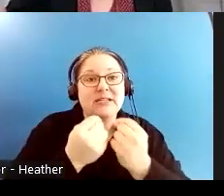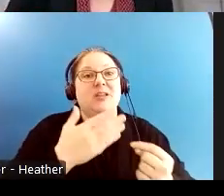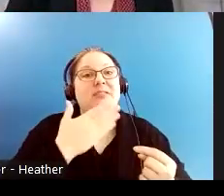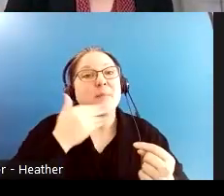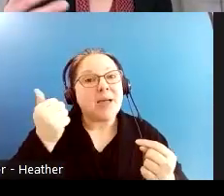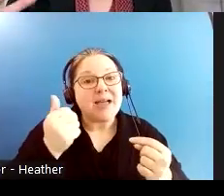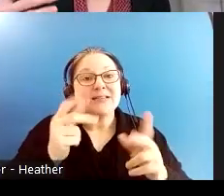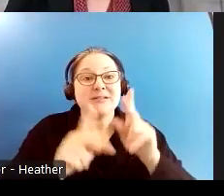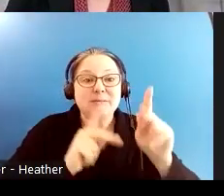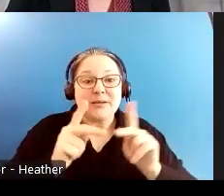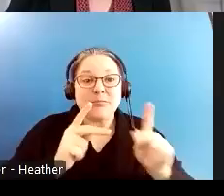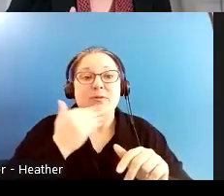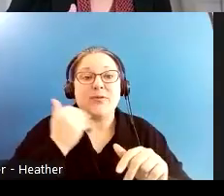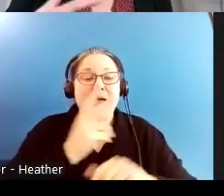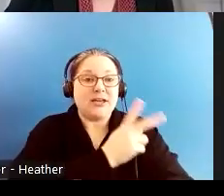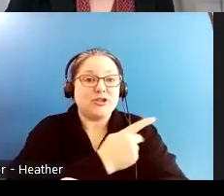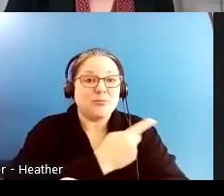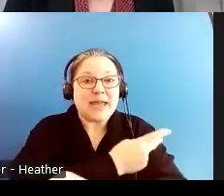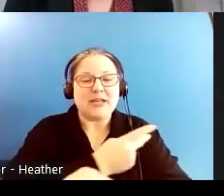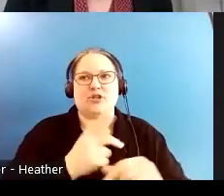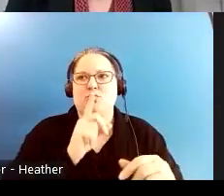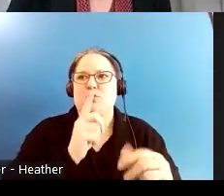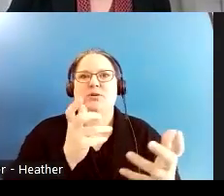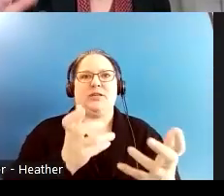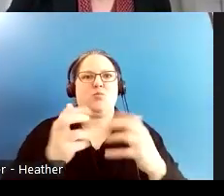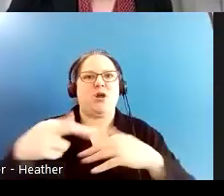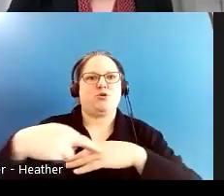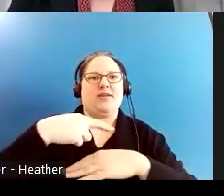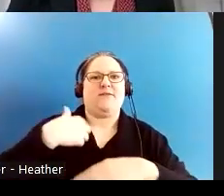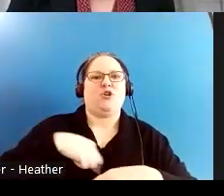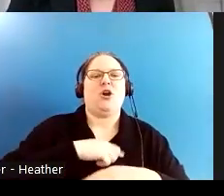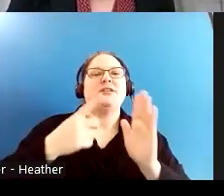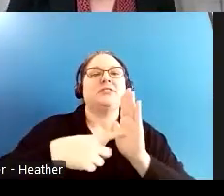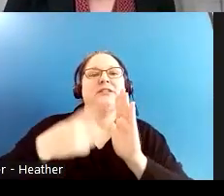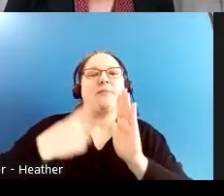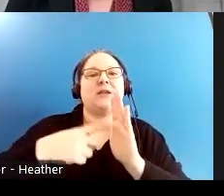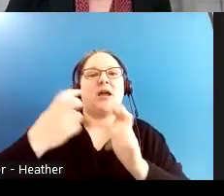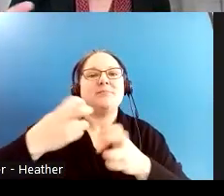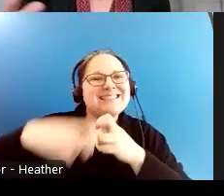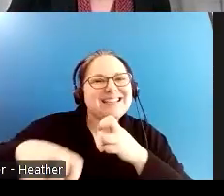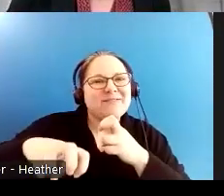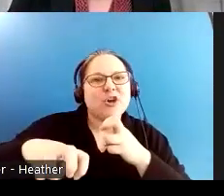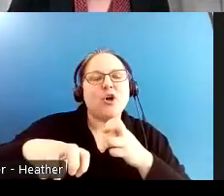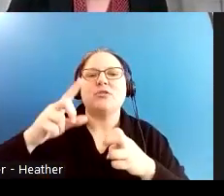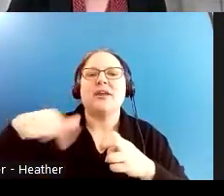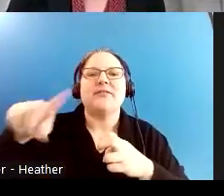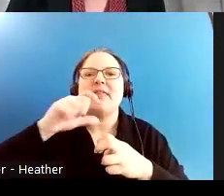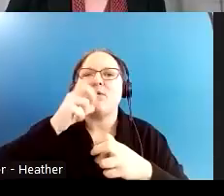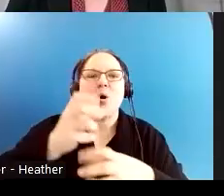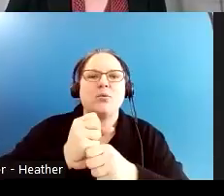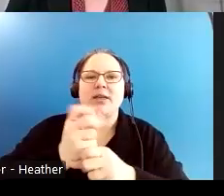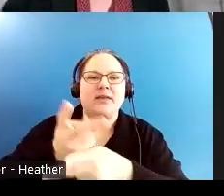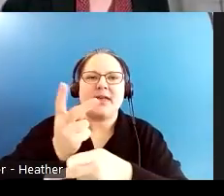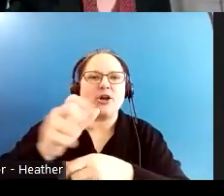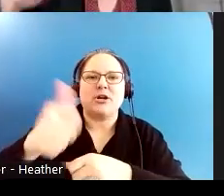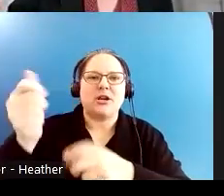best patients that we like want to have referred to us are the most difficult, most complex ones that are not going to get care somewhere else. And